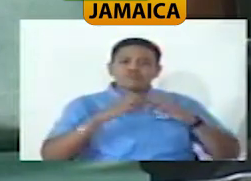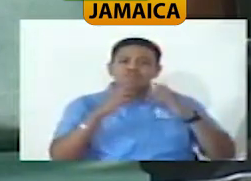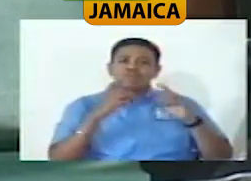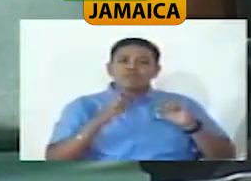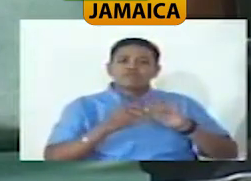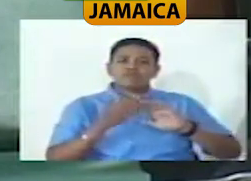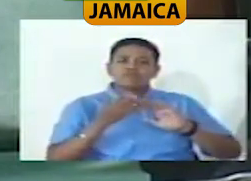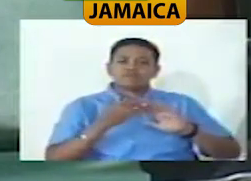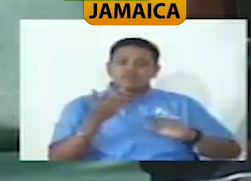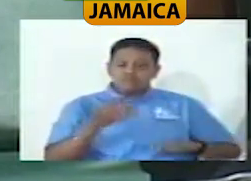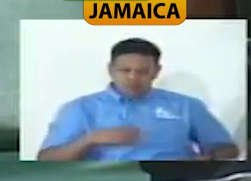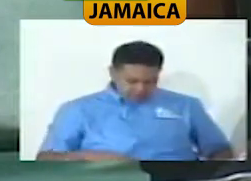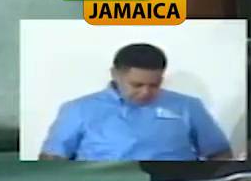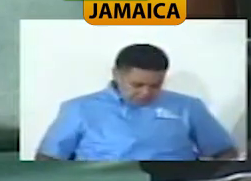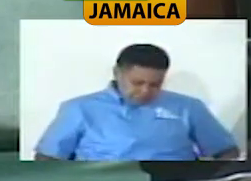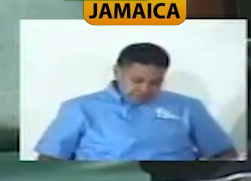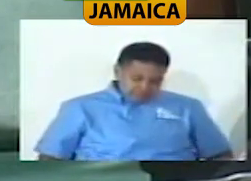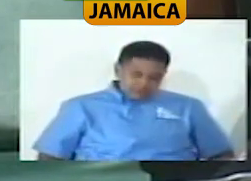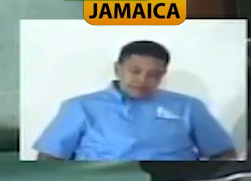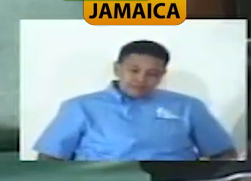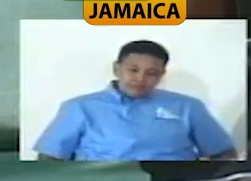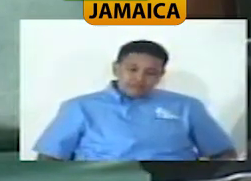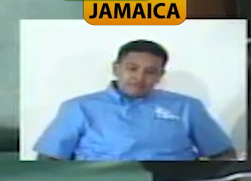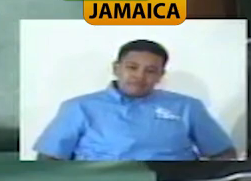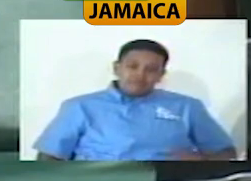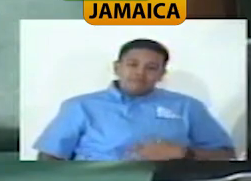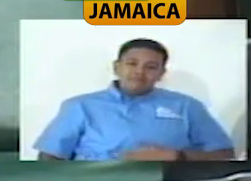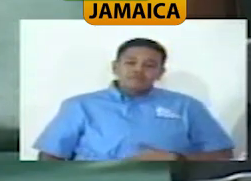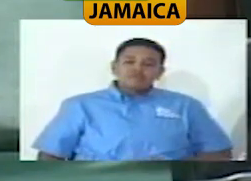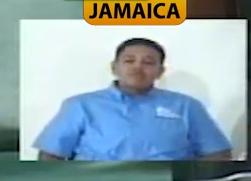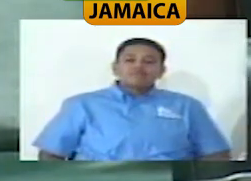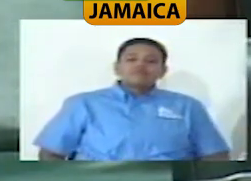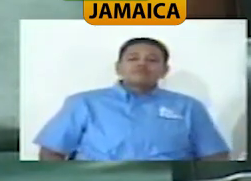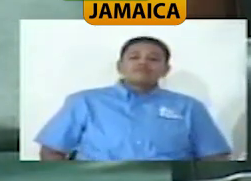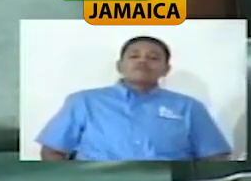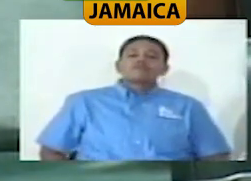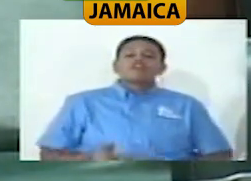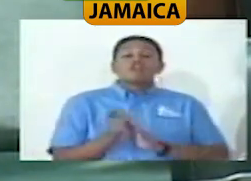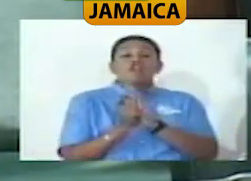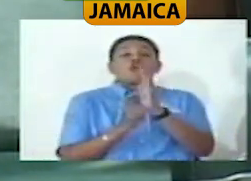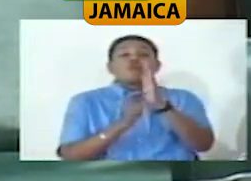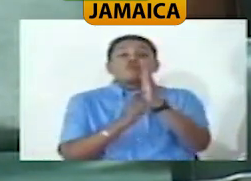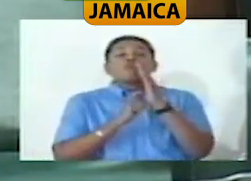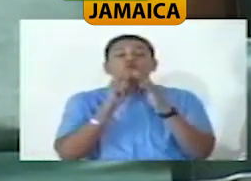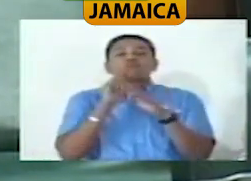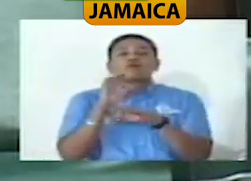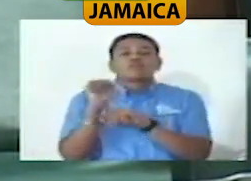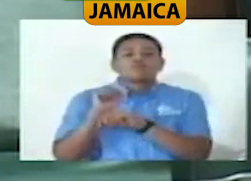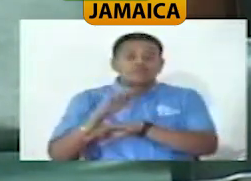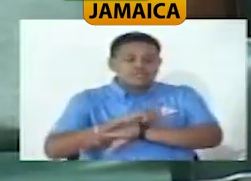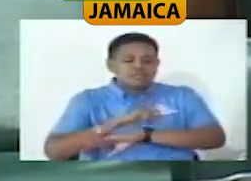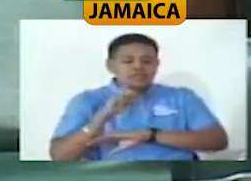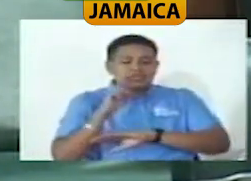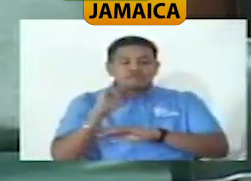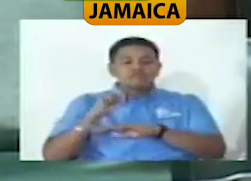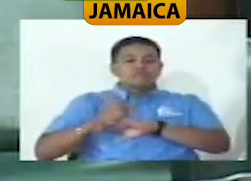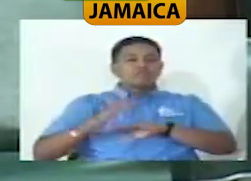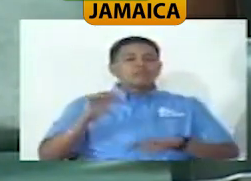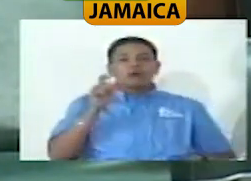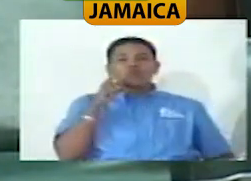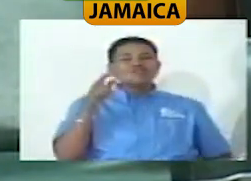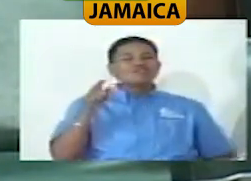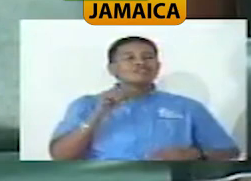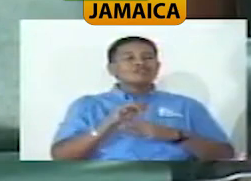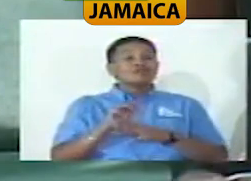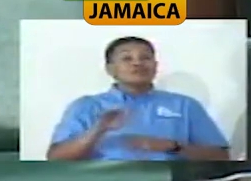The law requires that the appointed day be set by the minister,